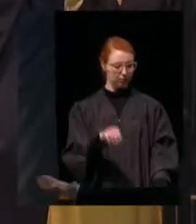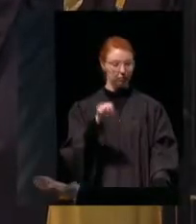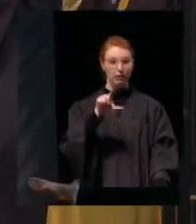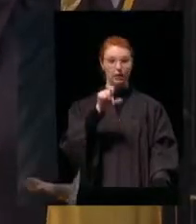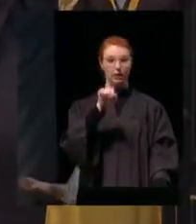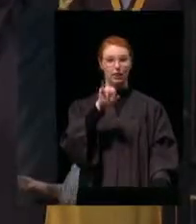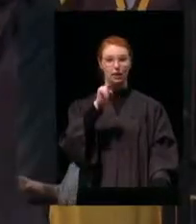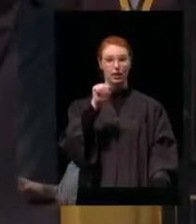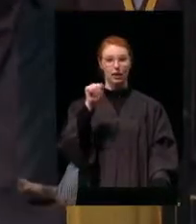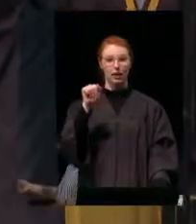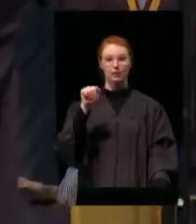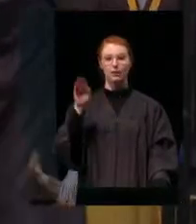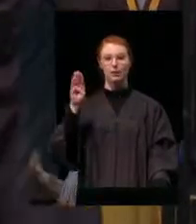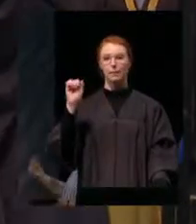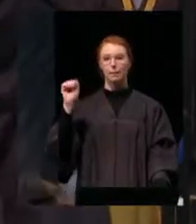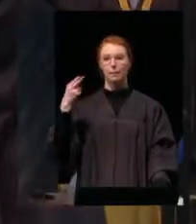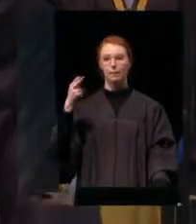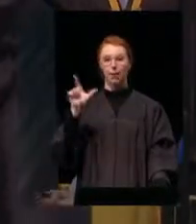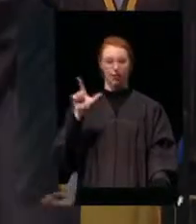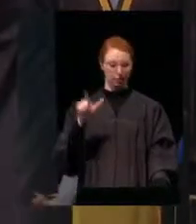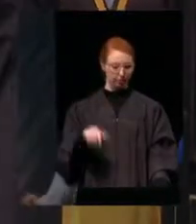Elena Ball.